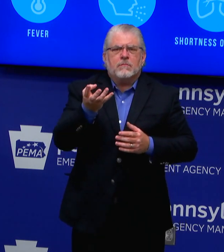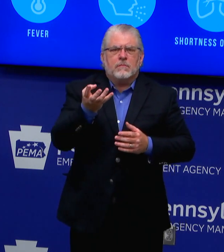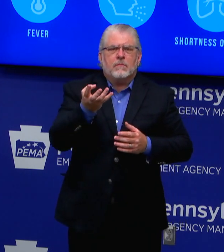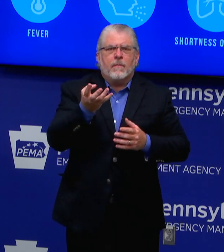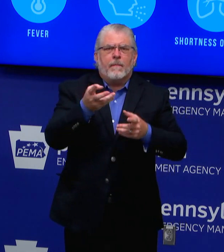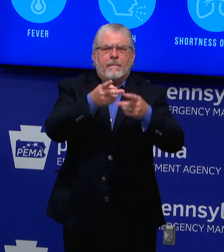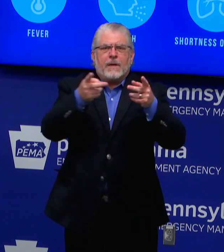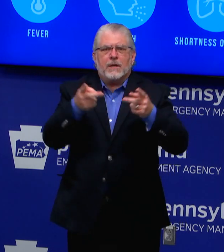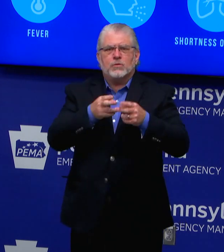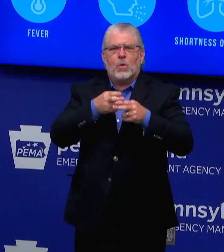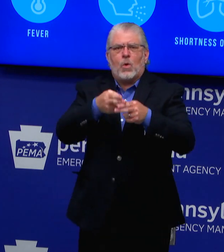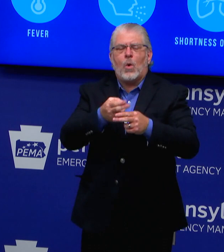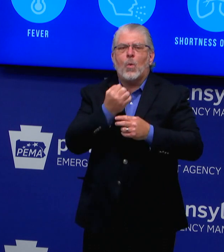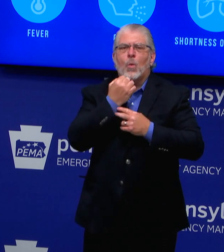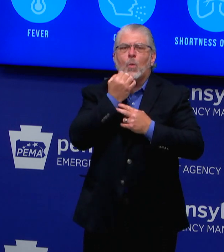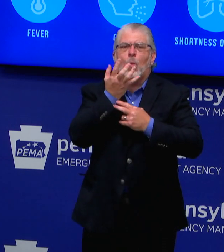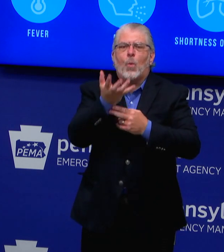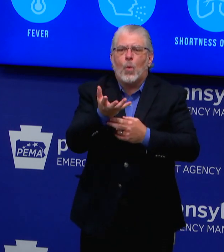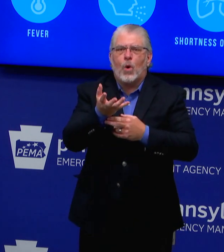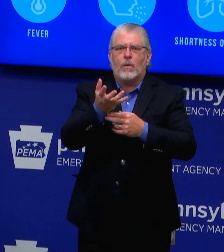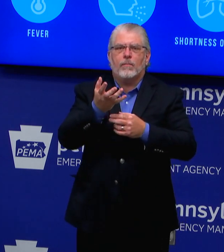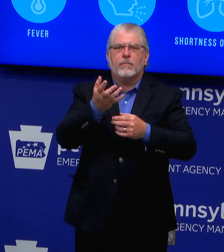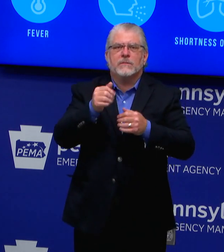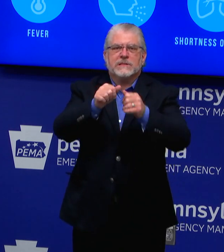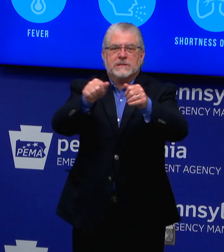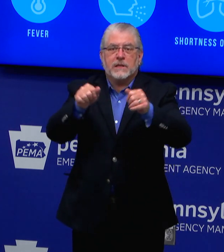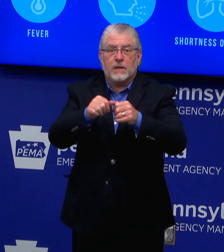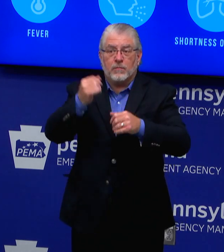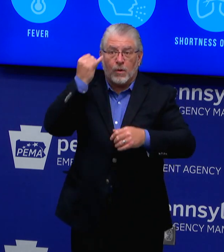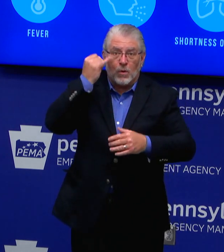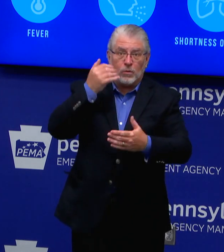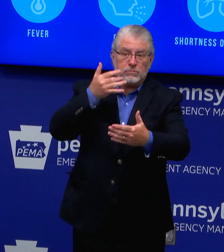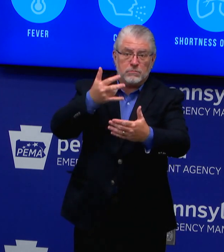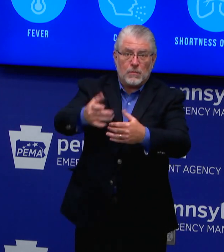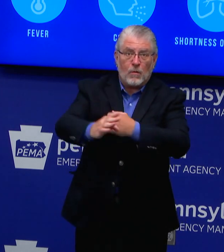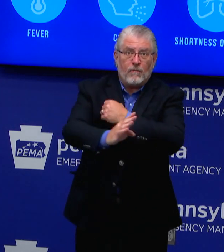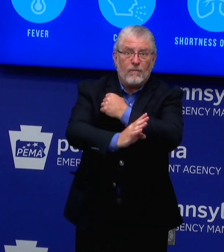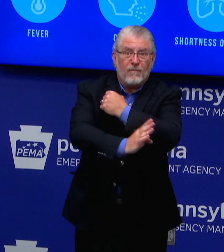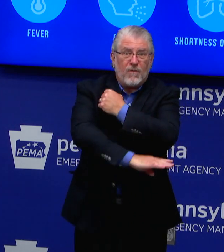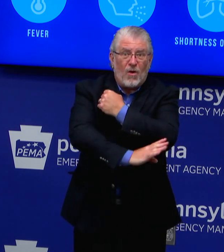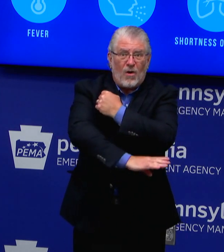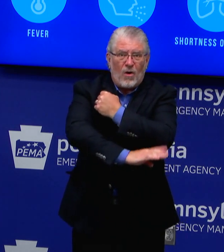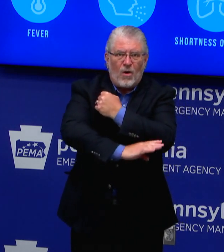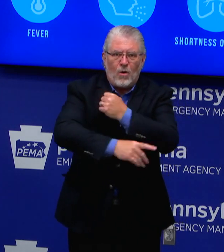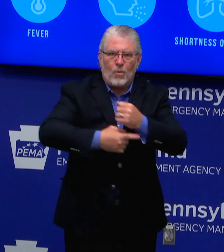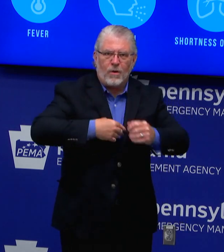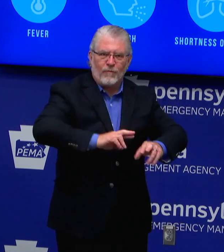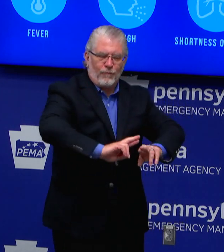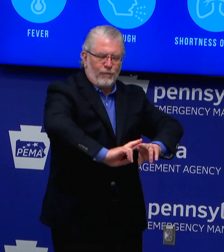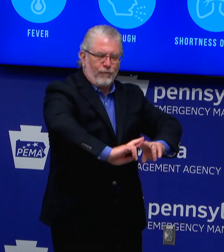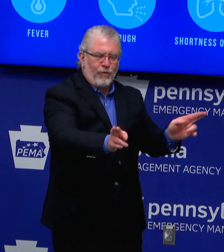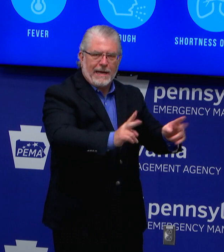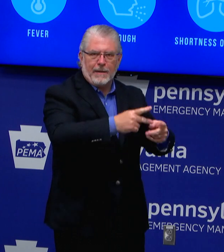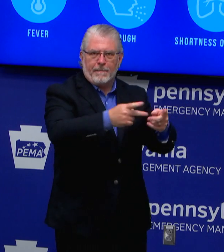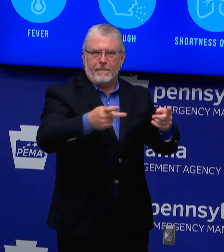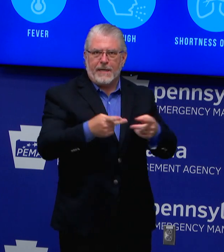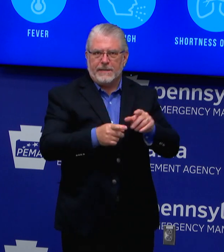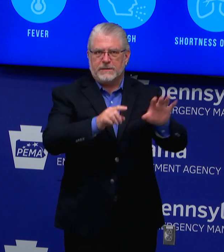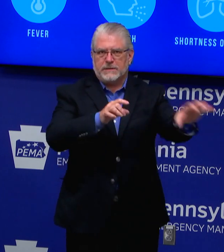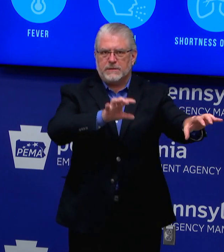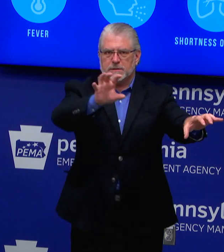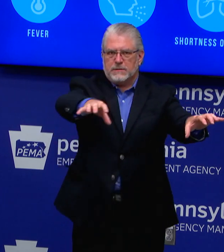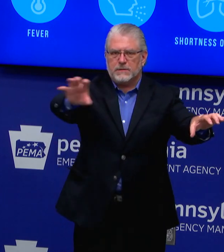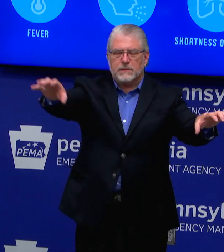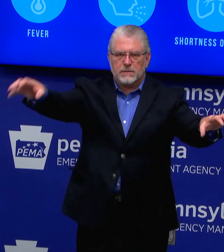have an additional surge in the fall. We've also assisted in procuring additional materials and staffing